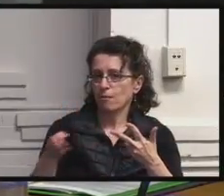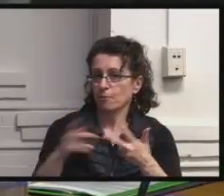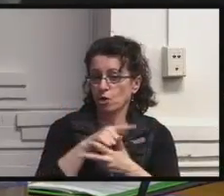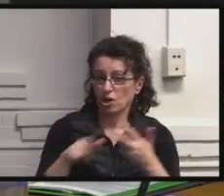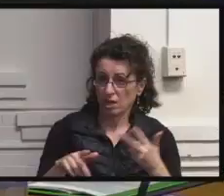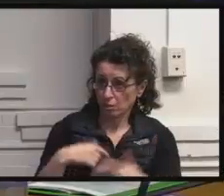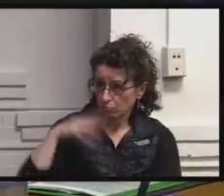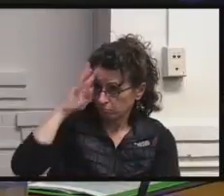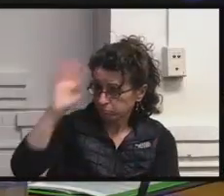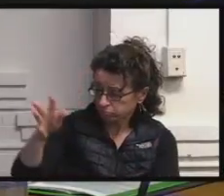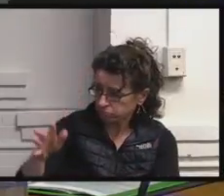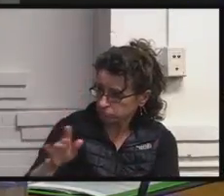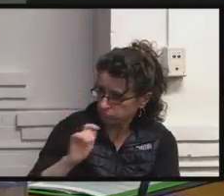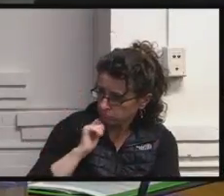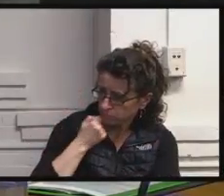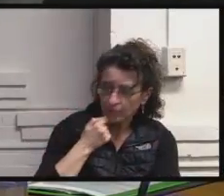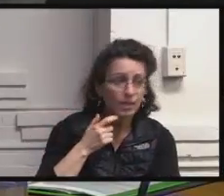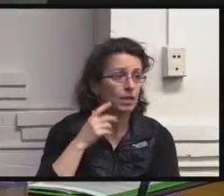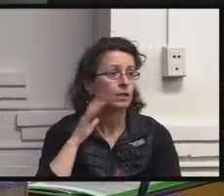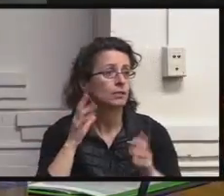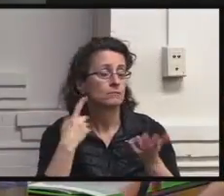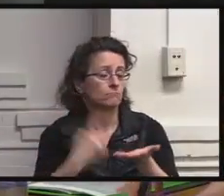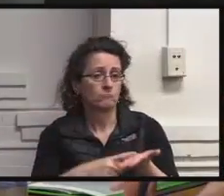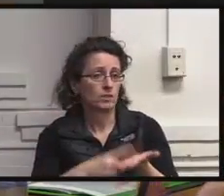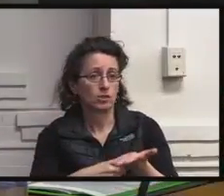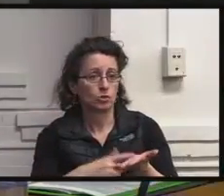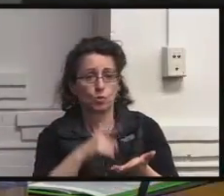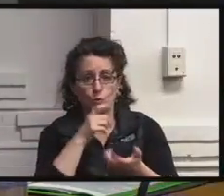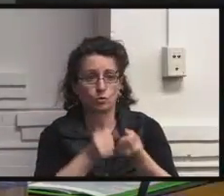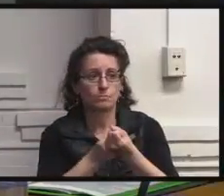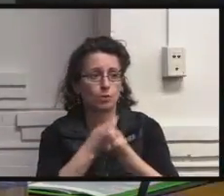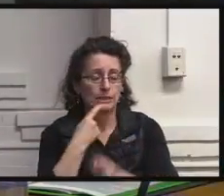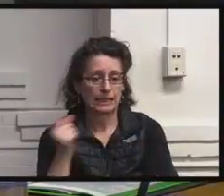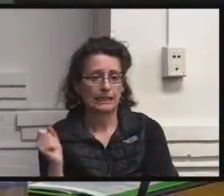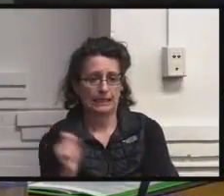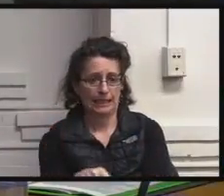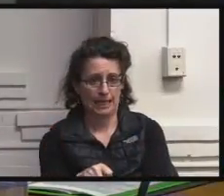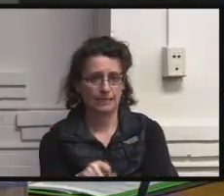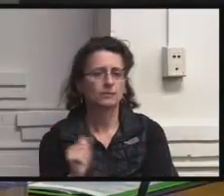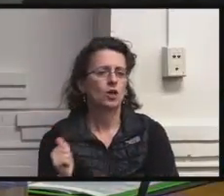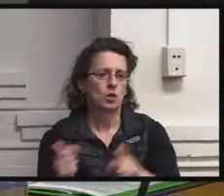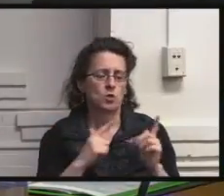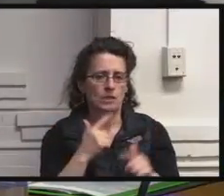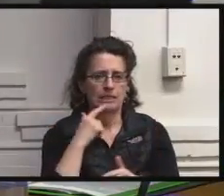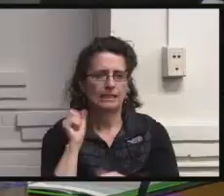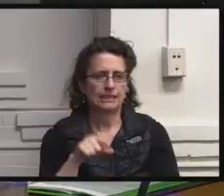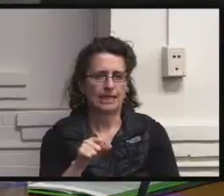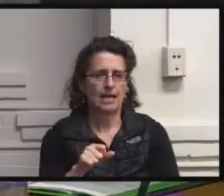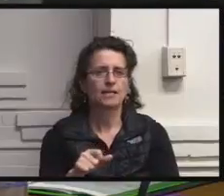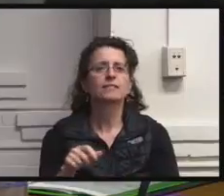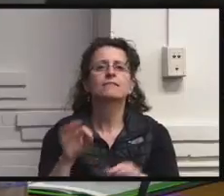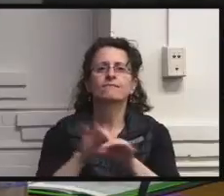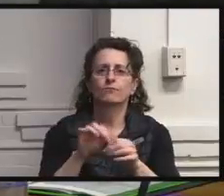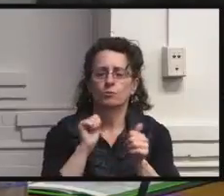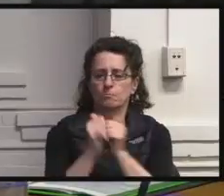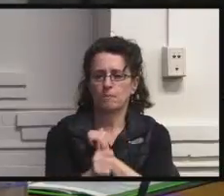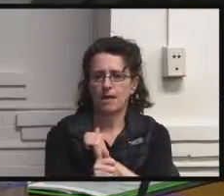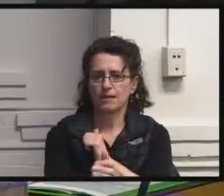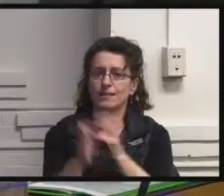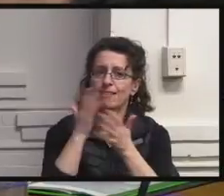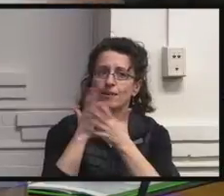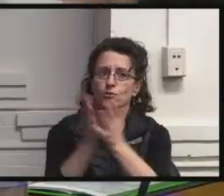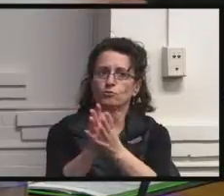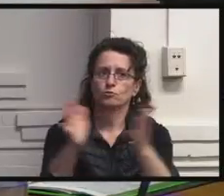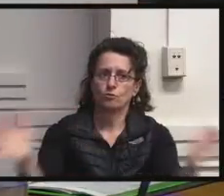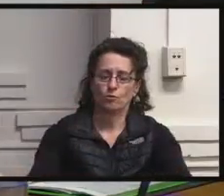discussion? Hearing none, all those in favor, please say aye. Aye. Aye. Everybody opposed or abstaining? That carries 5-0. Thank you so much for